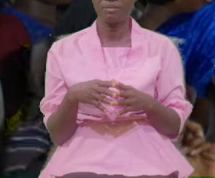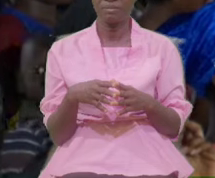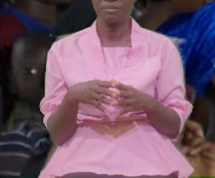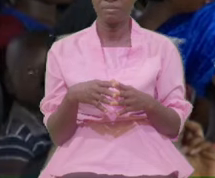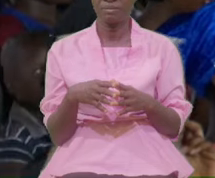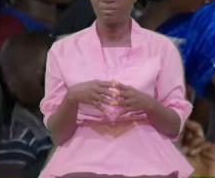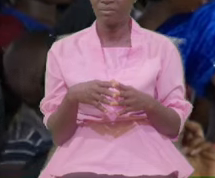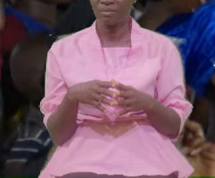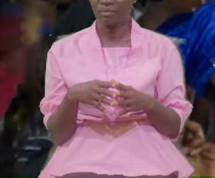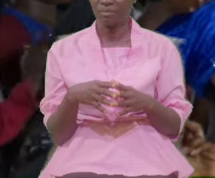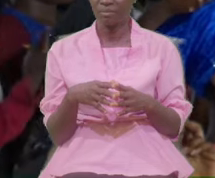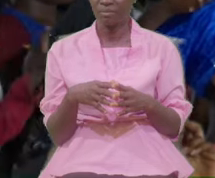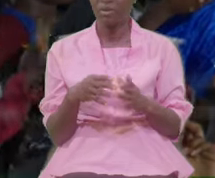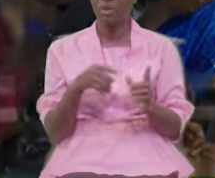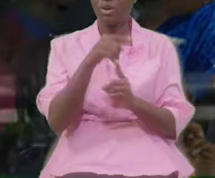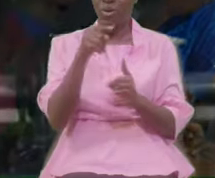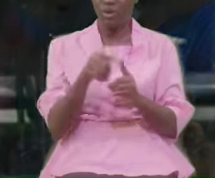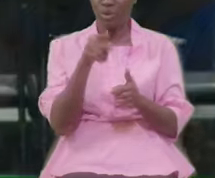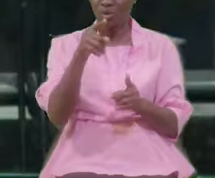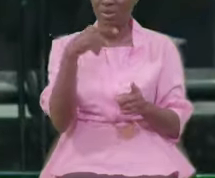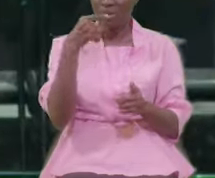I you say that from your